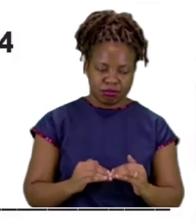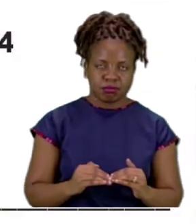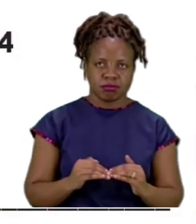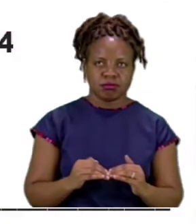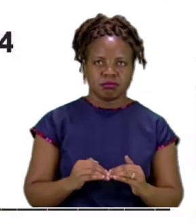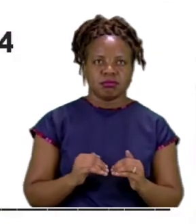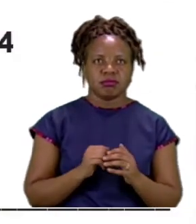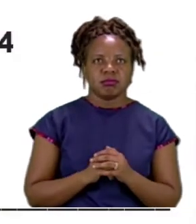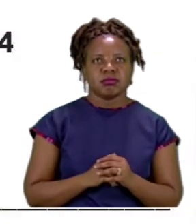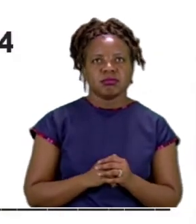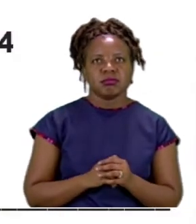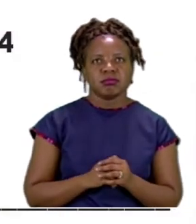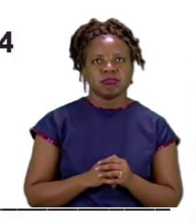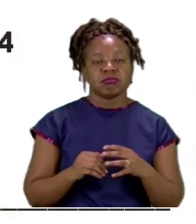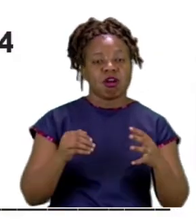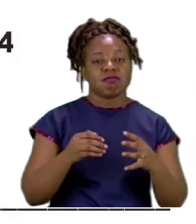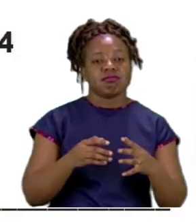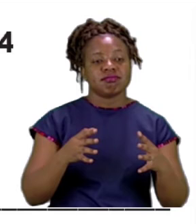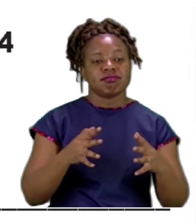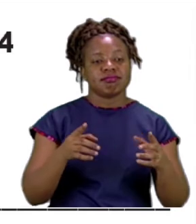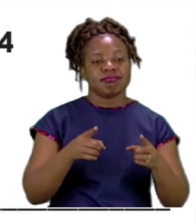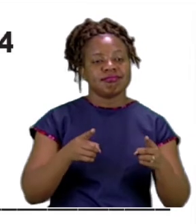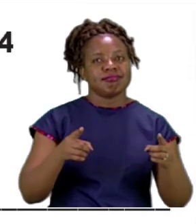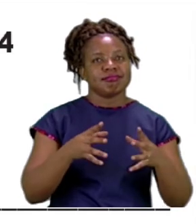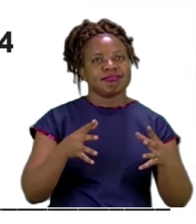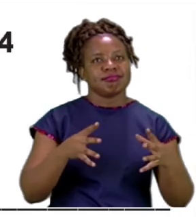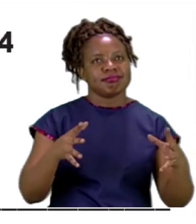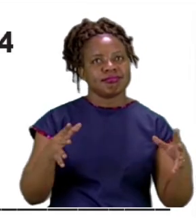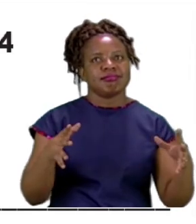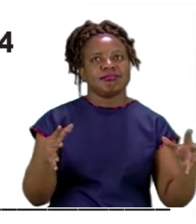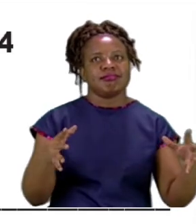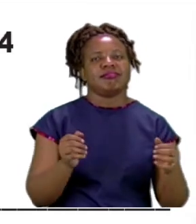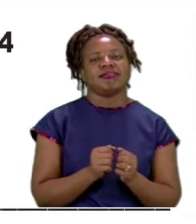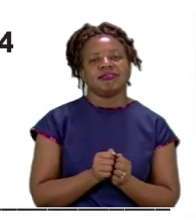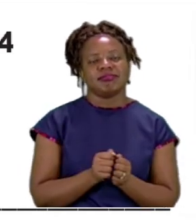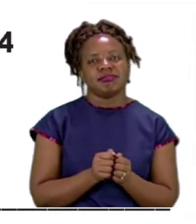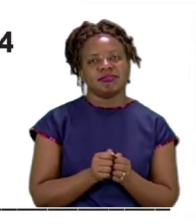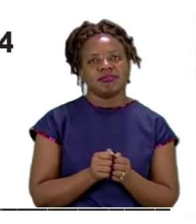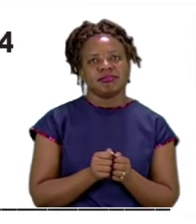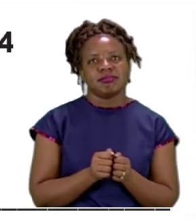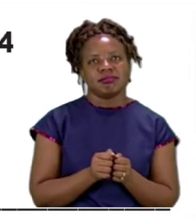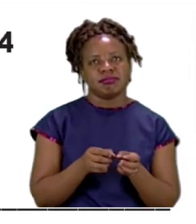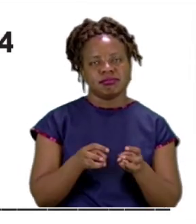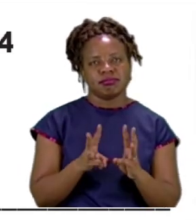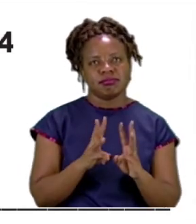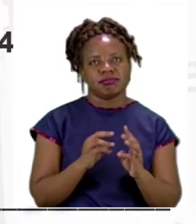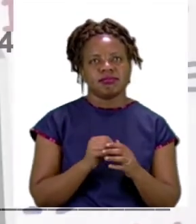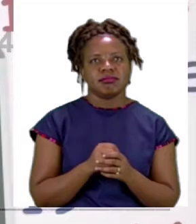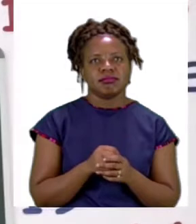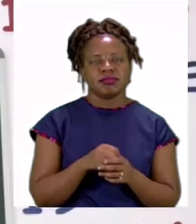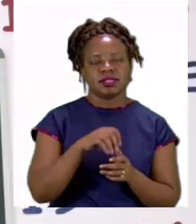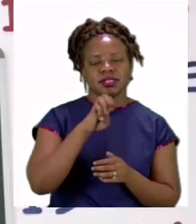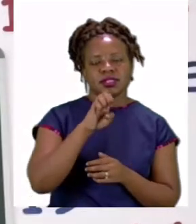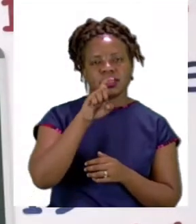third one, is asking you to write each number in expanded form. Now when they mean expanded